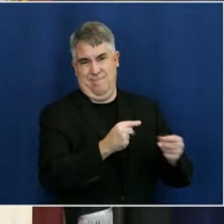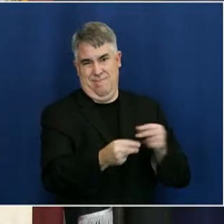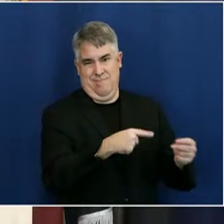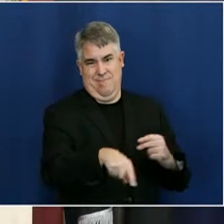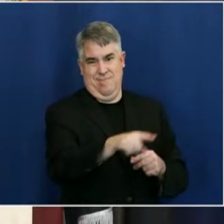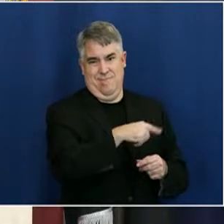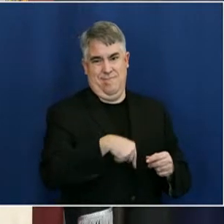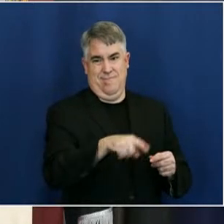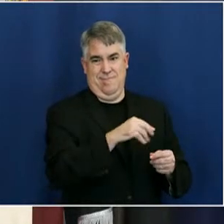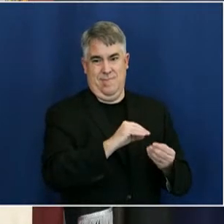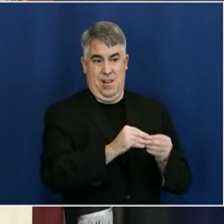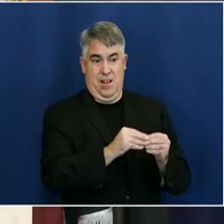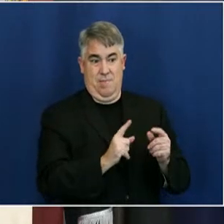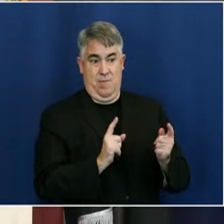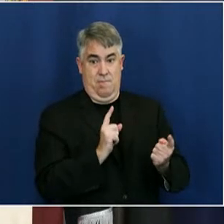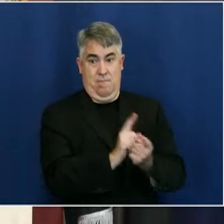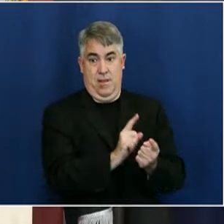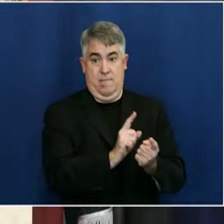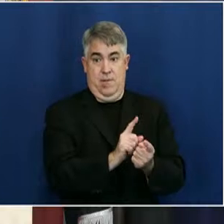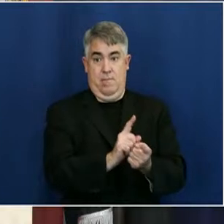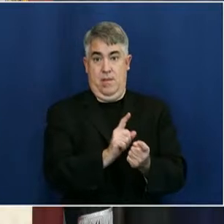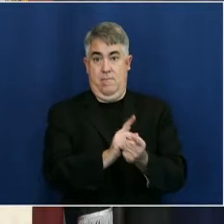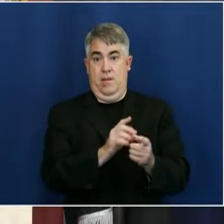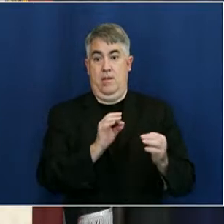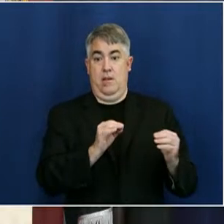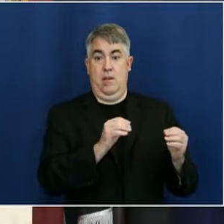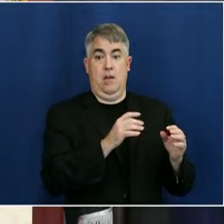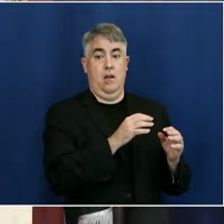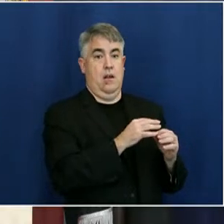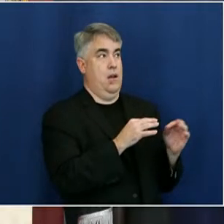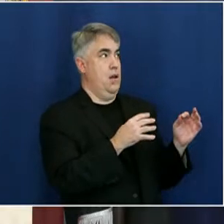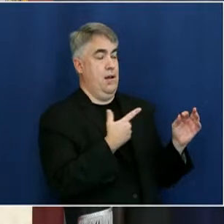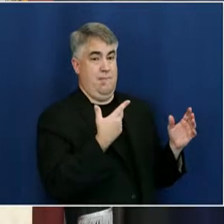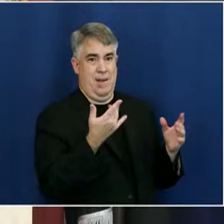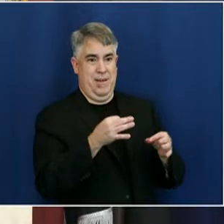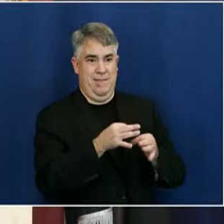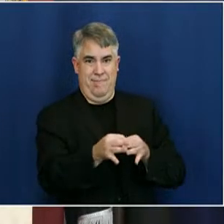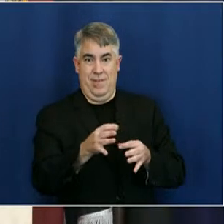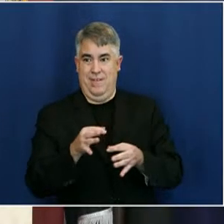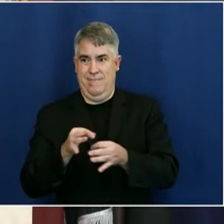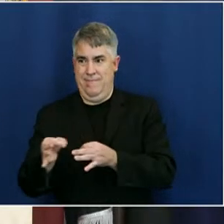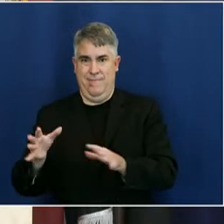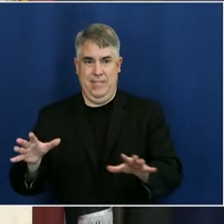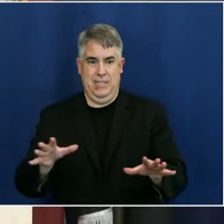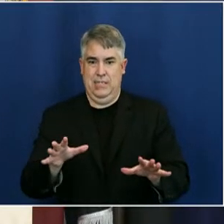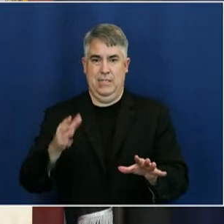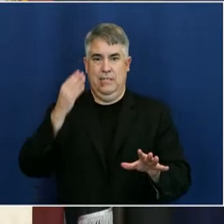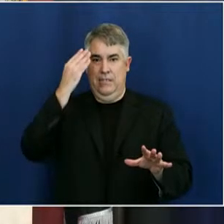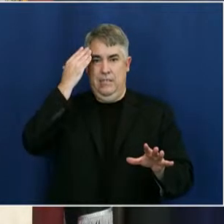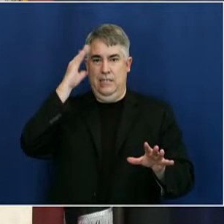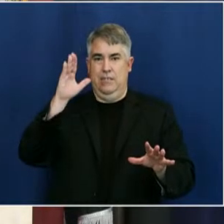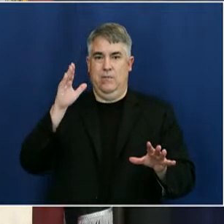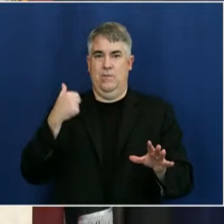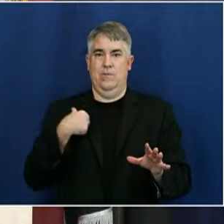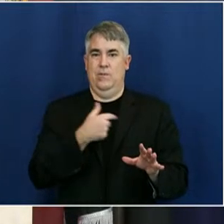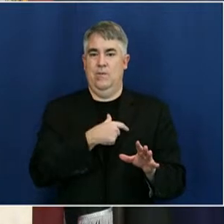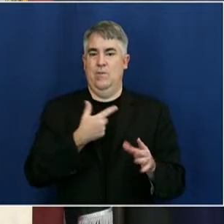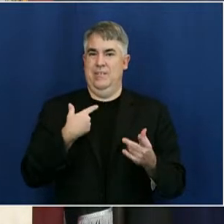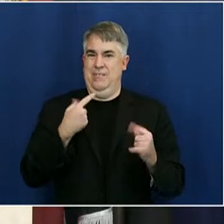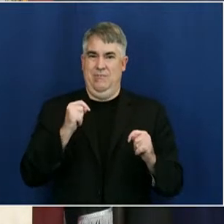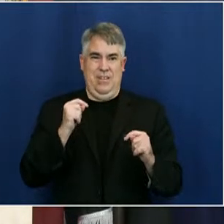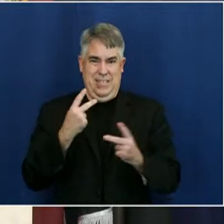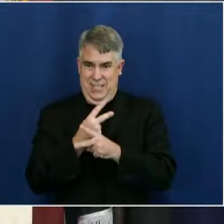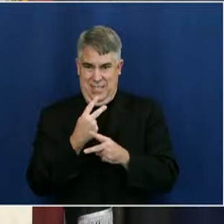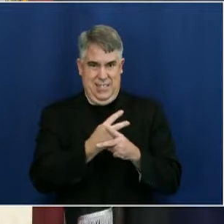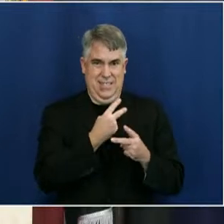be rescheduled, we're not there yet. We're still trying to adjust and figure out how we can meet the need as best we can. But there are a